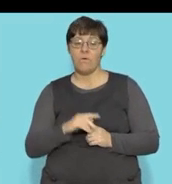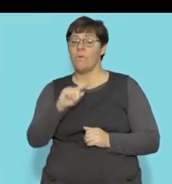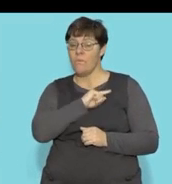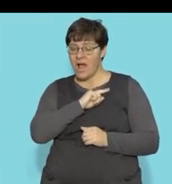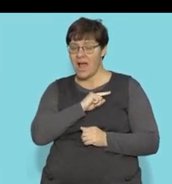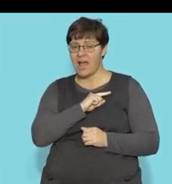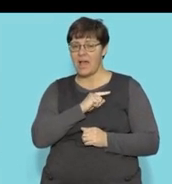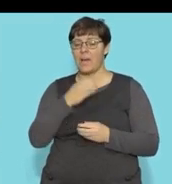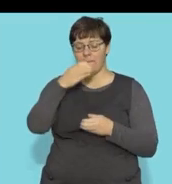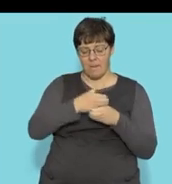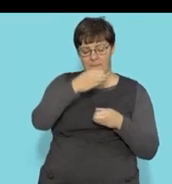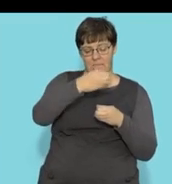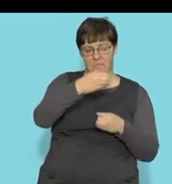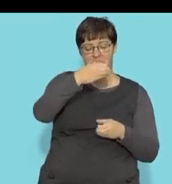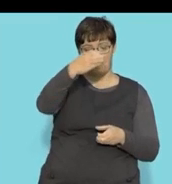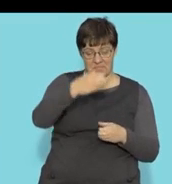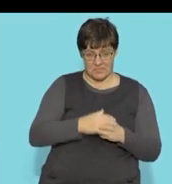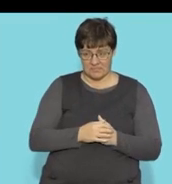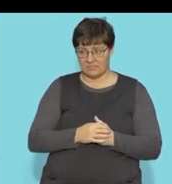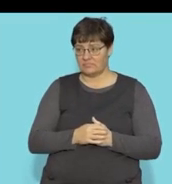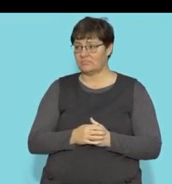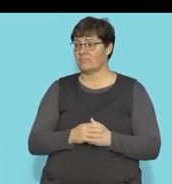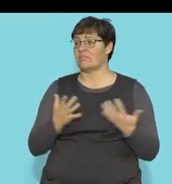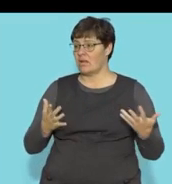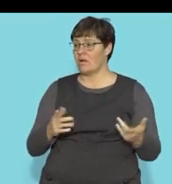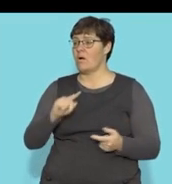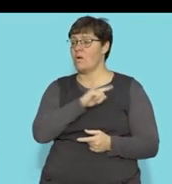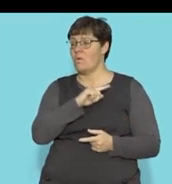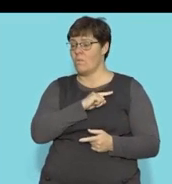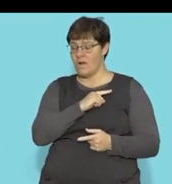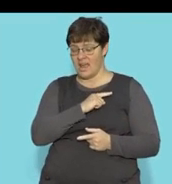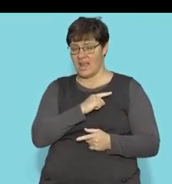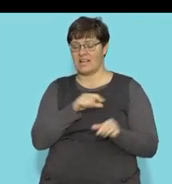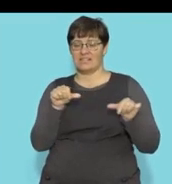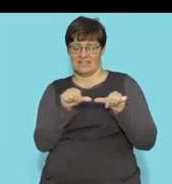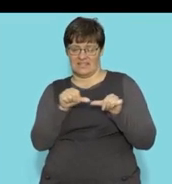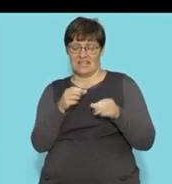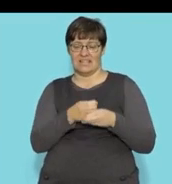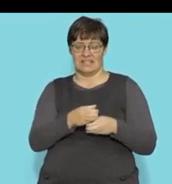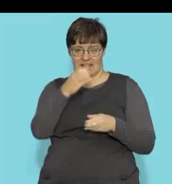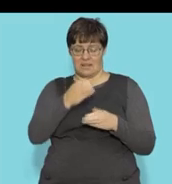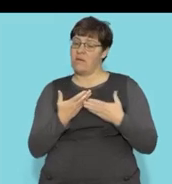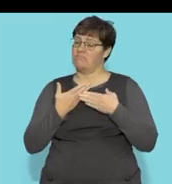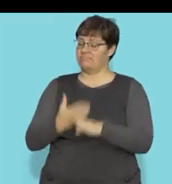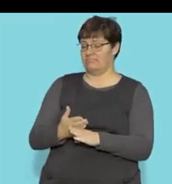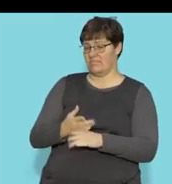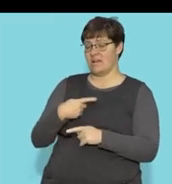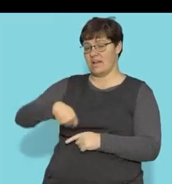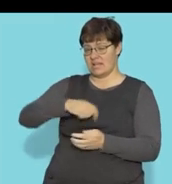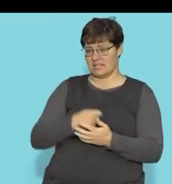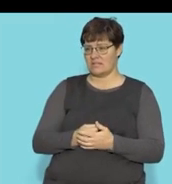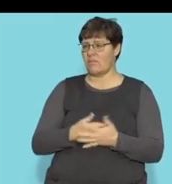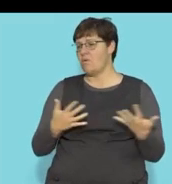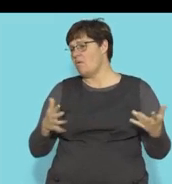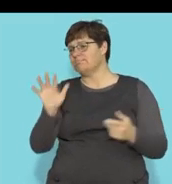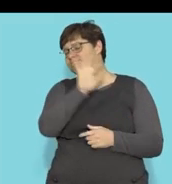to do with how we pack cans into the box, because obviously we have the dimensions of the cylinder, which may restrict us. So